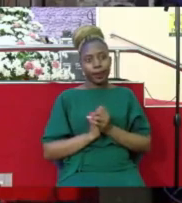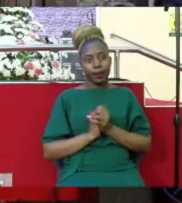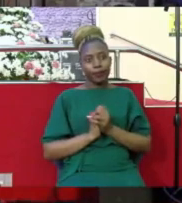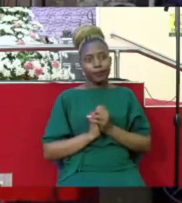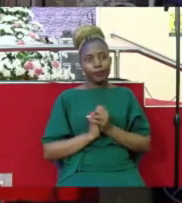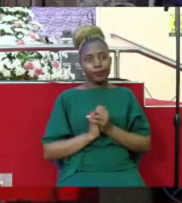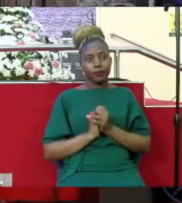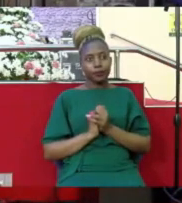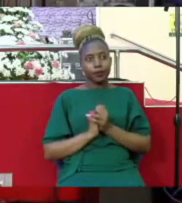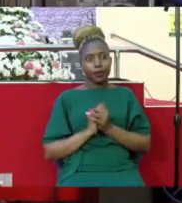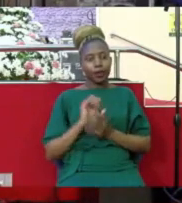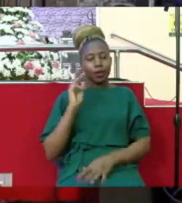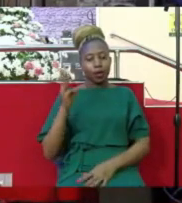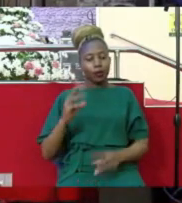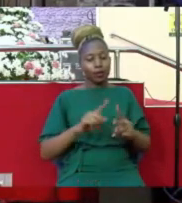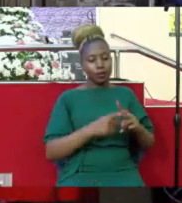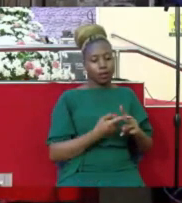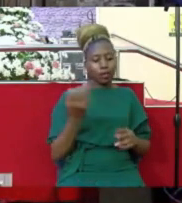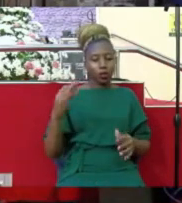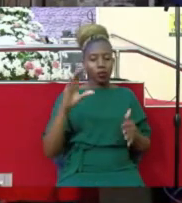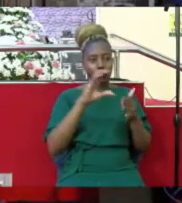There will be the ending of chapters